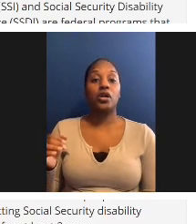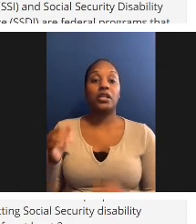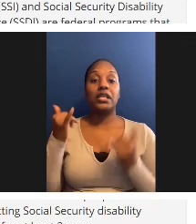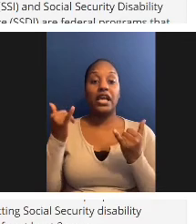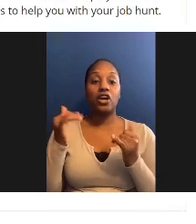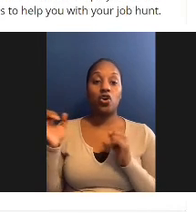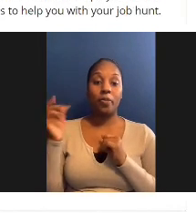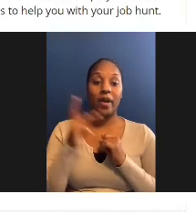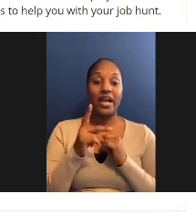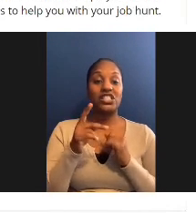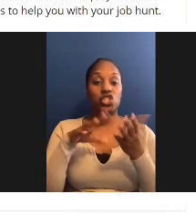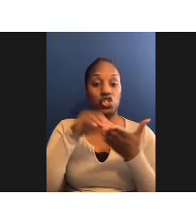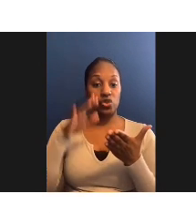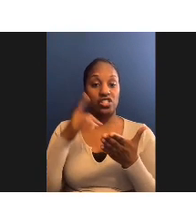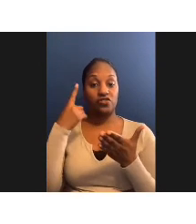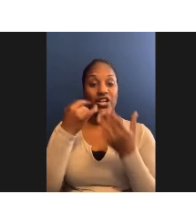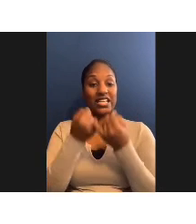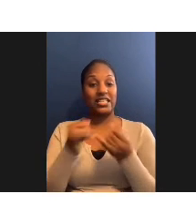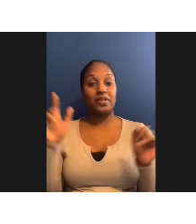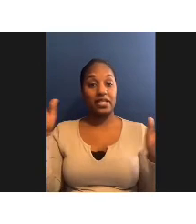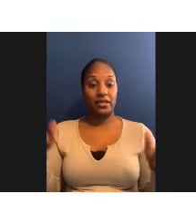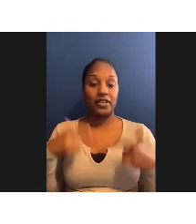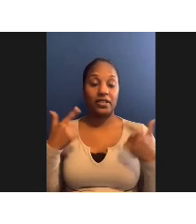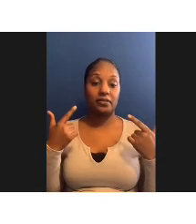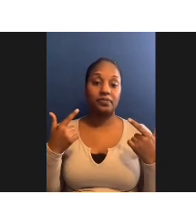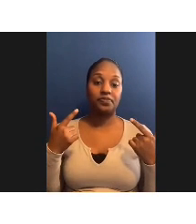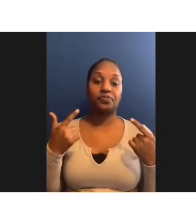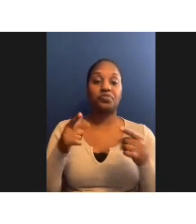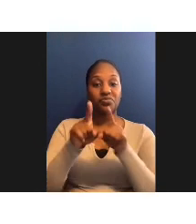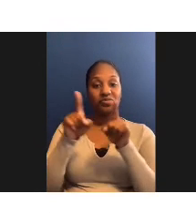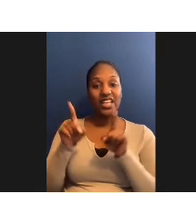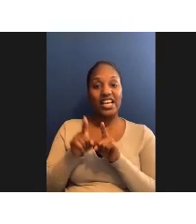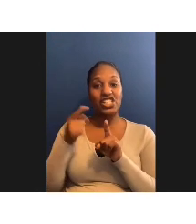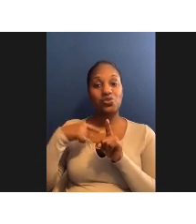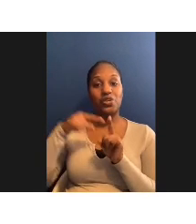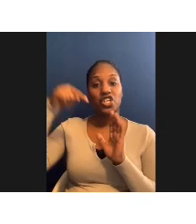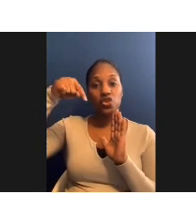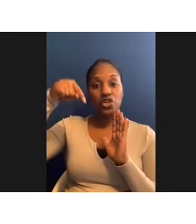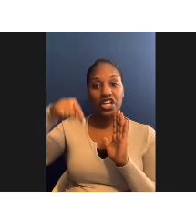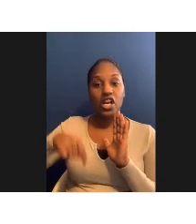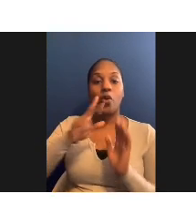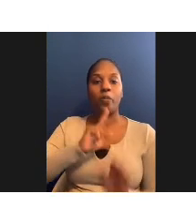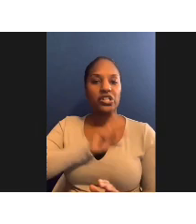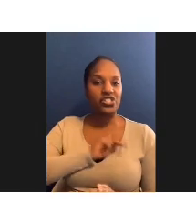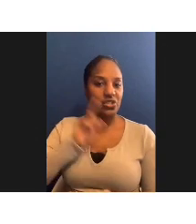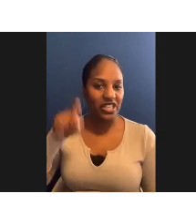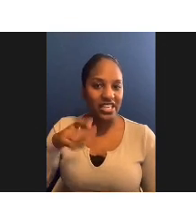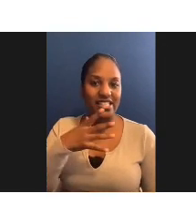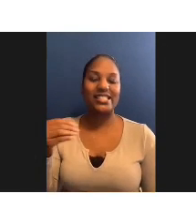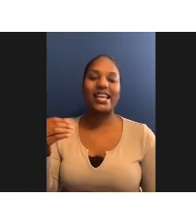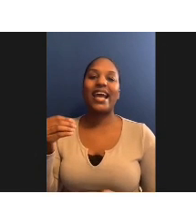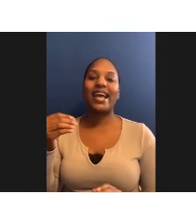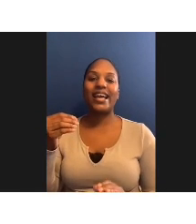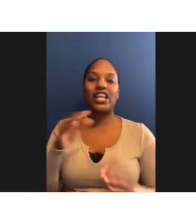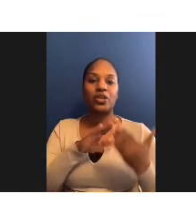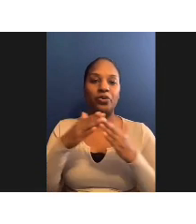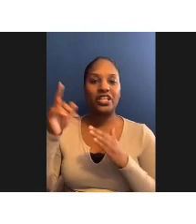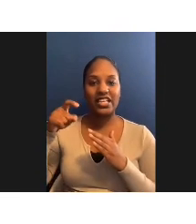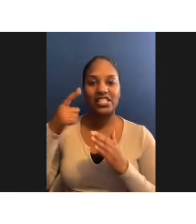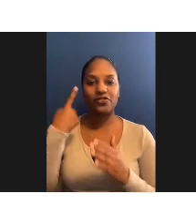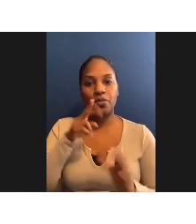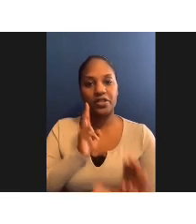living. As we scroll down, personal needs and community participation. A lot of